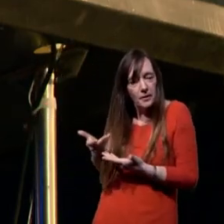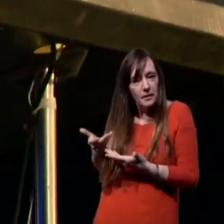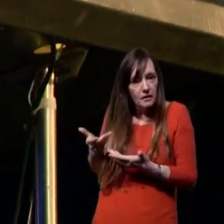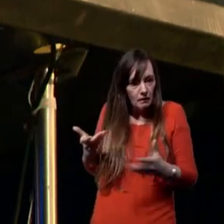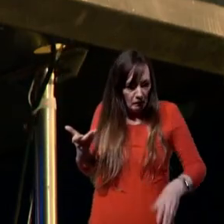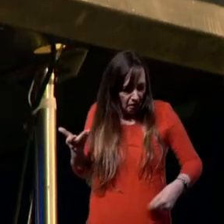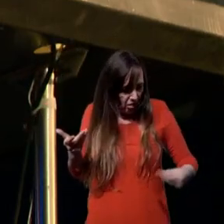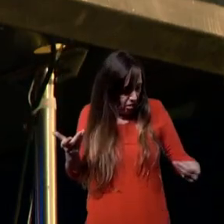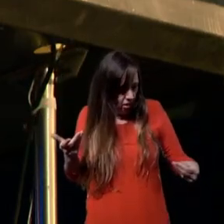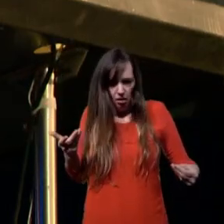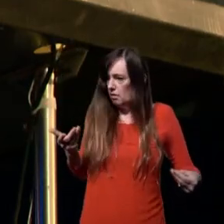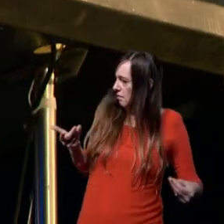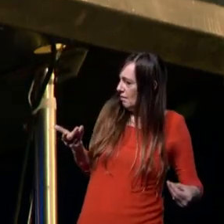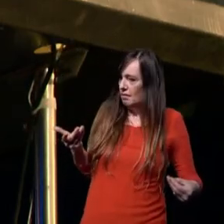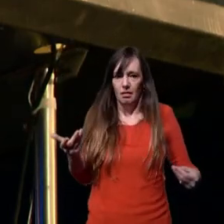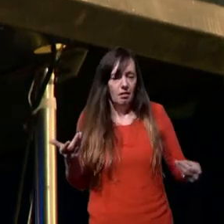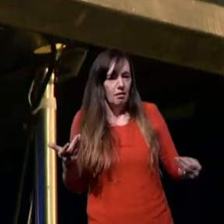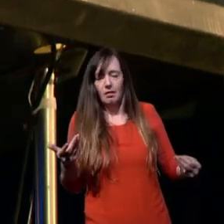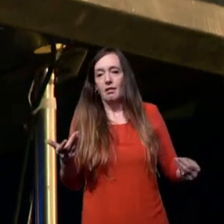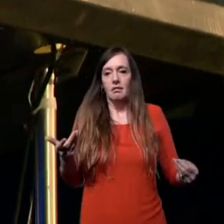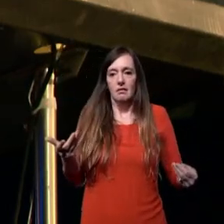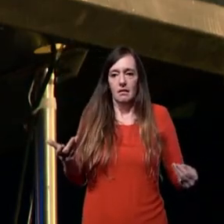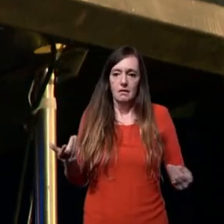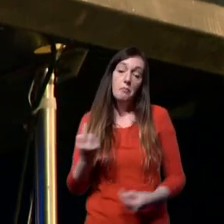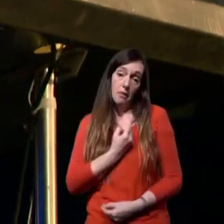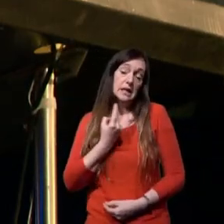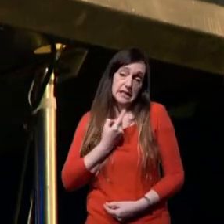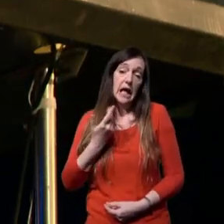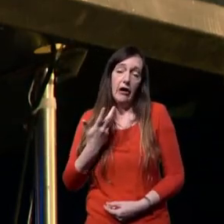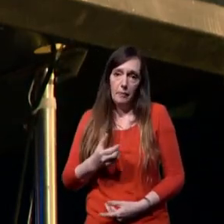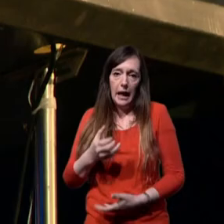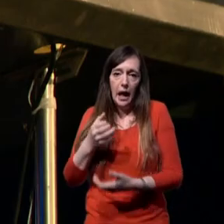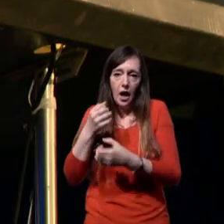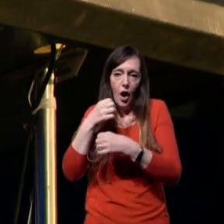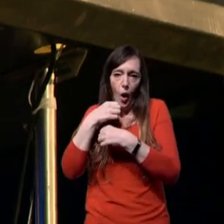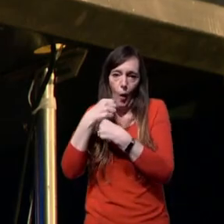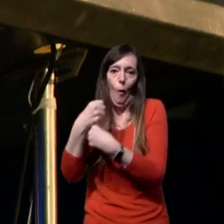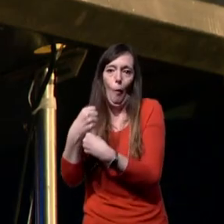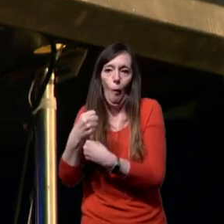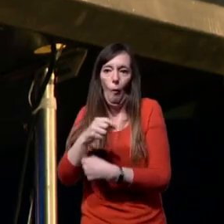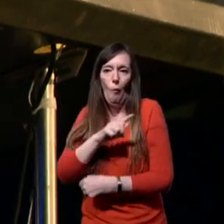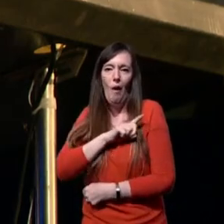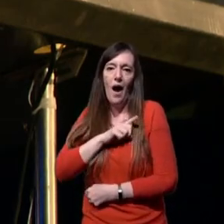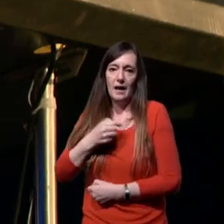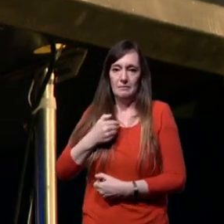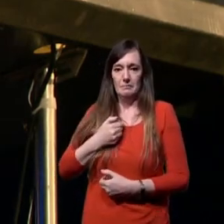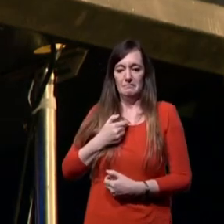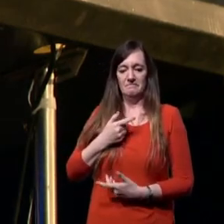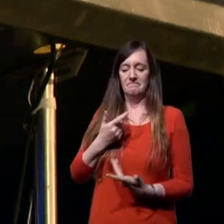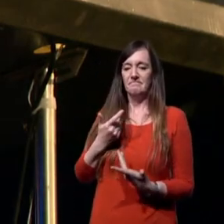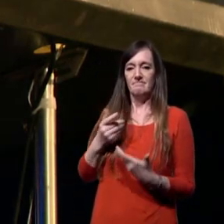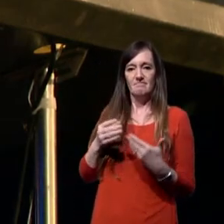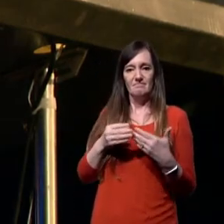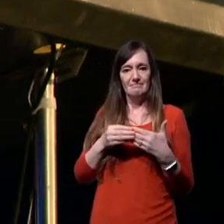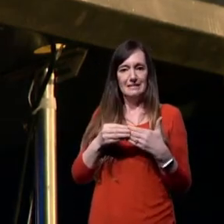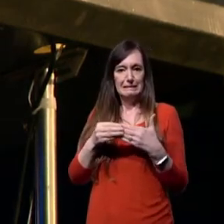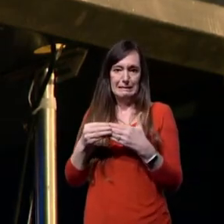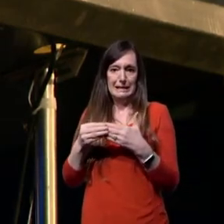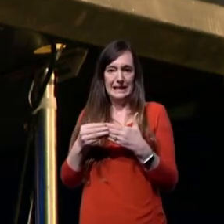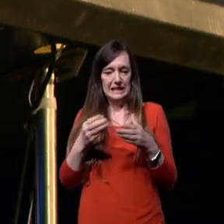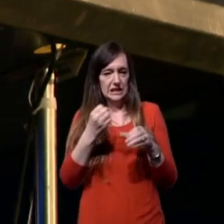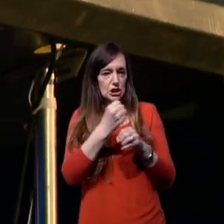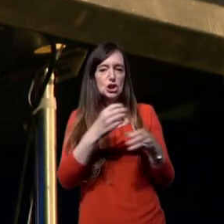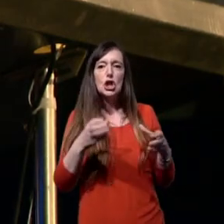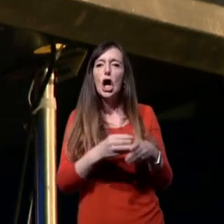to hang on to this truth myself as a member of the Church of England who's tried in the last year